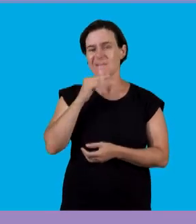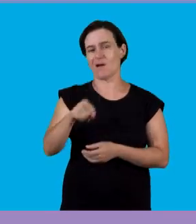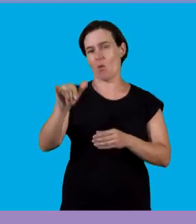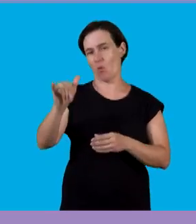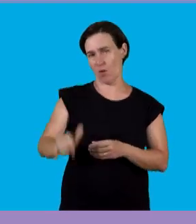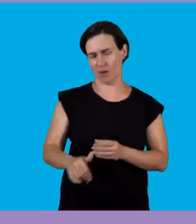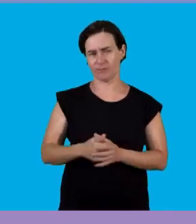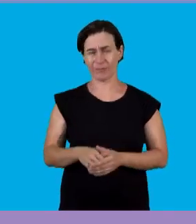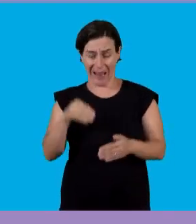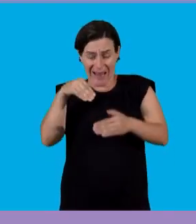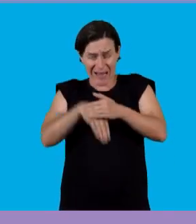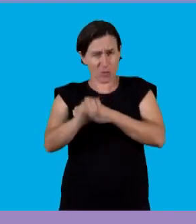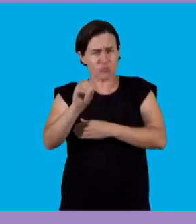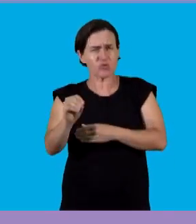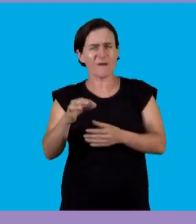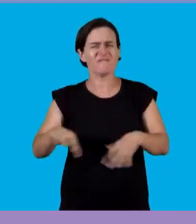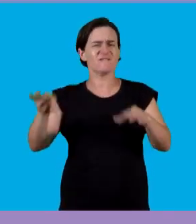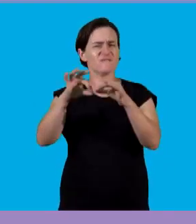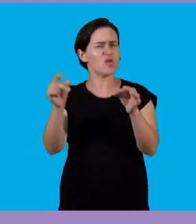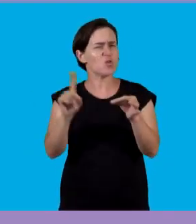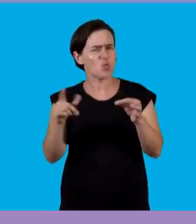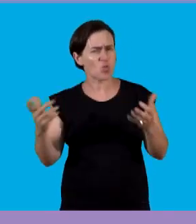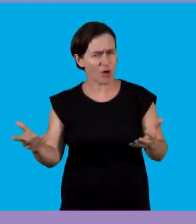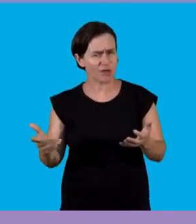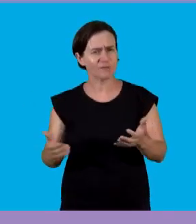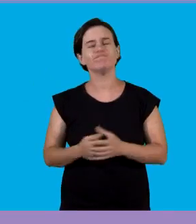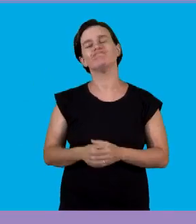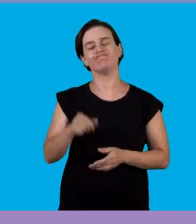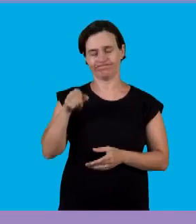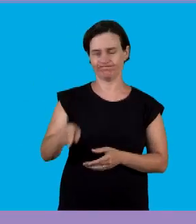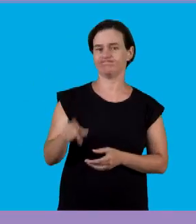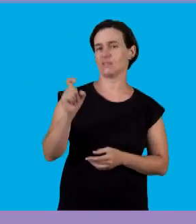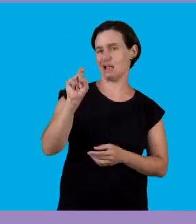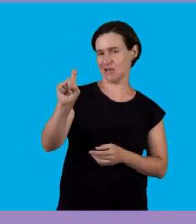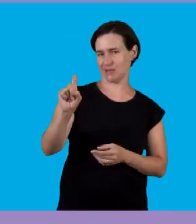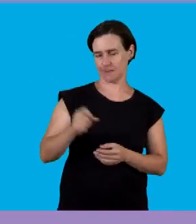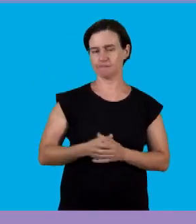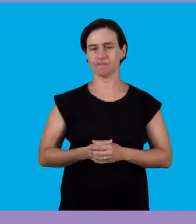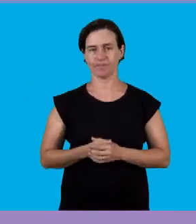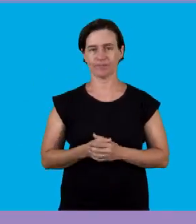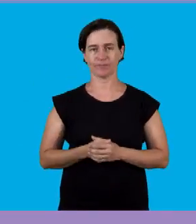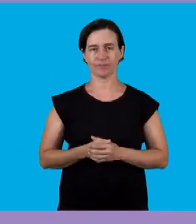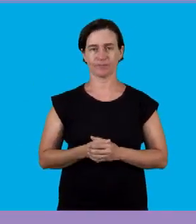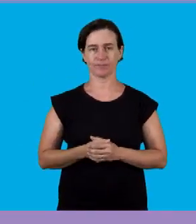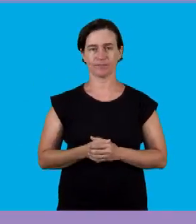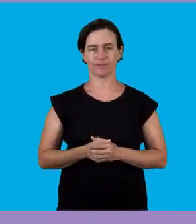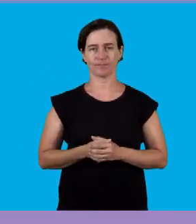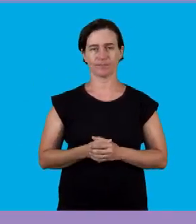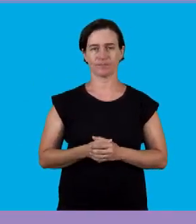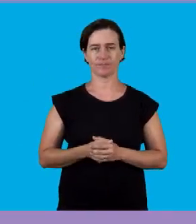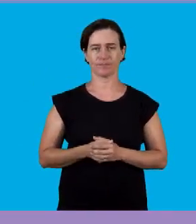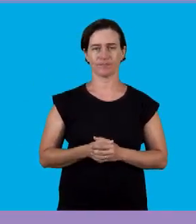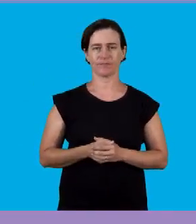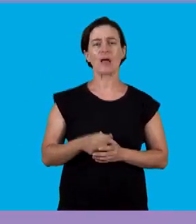y. And what about the input value? The input value, of course, is represented by the